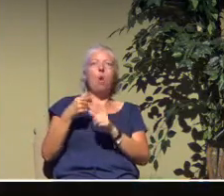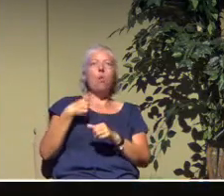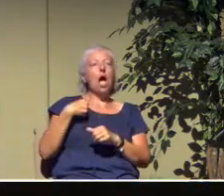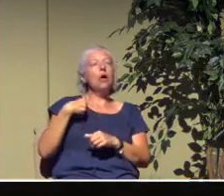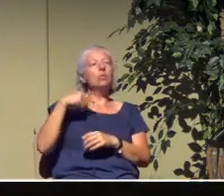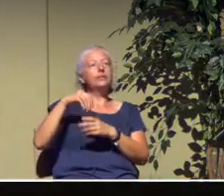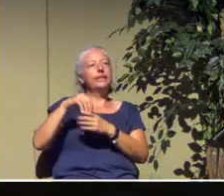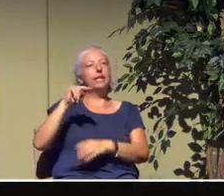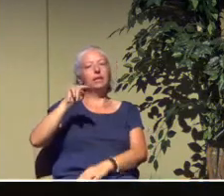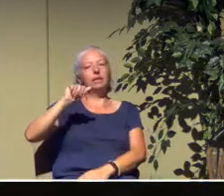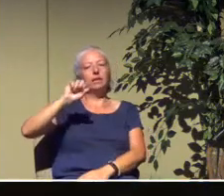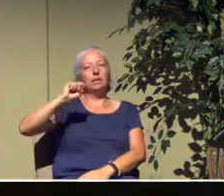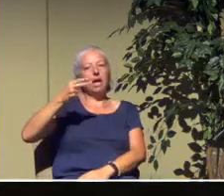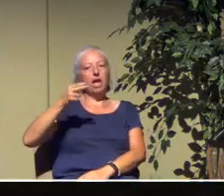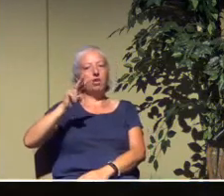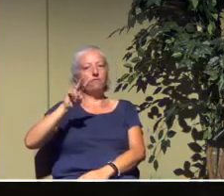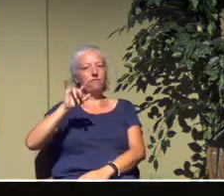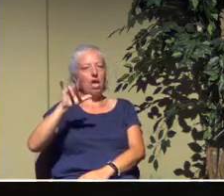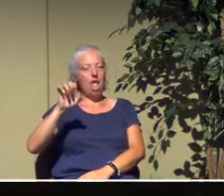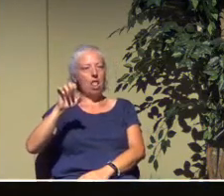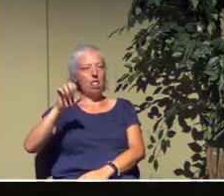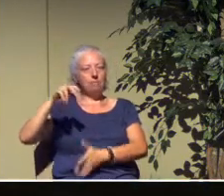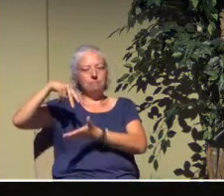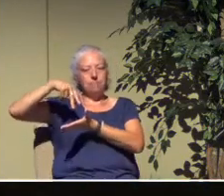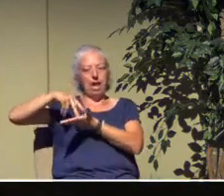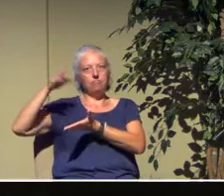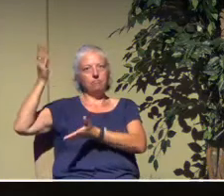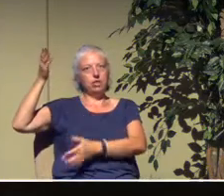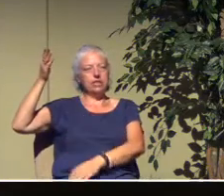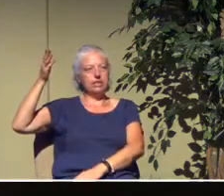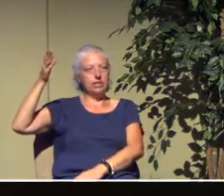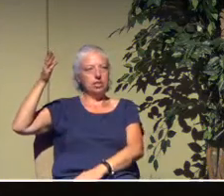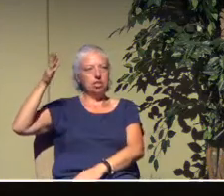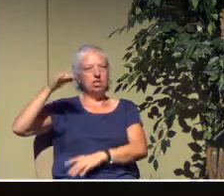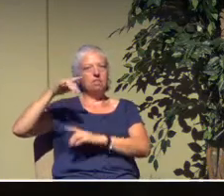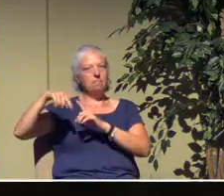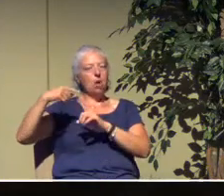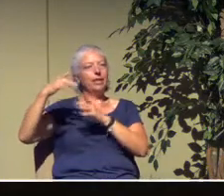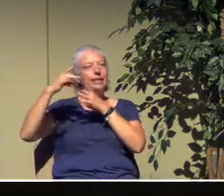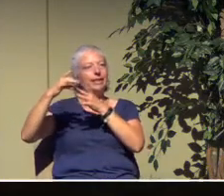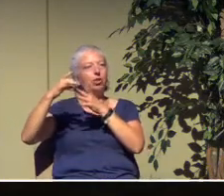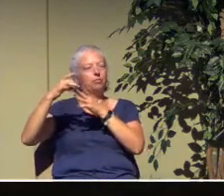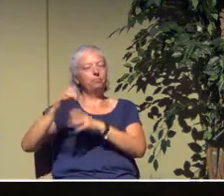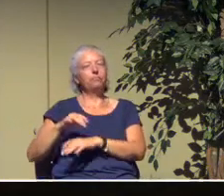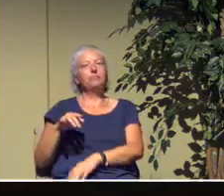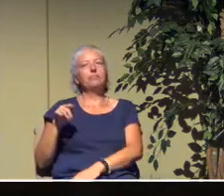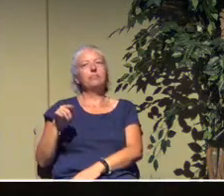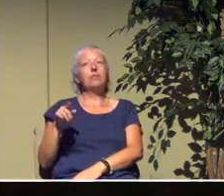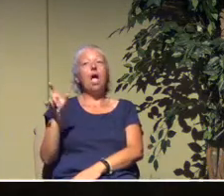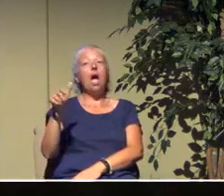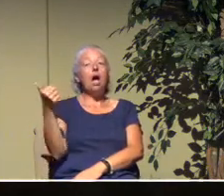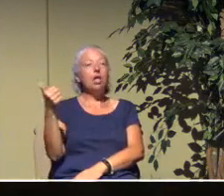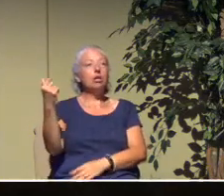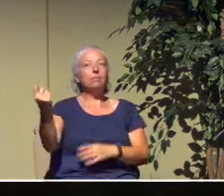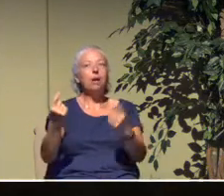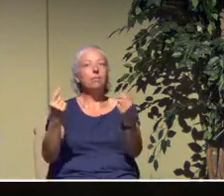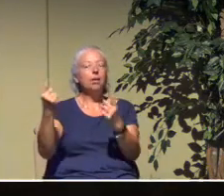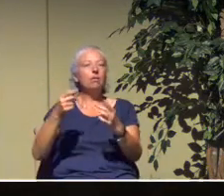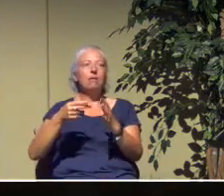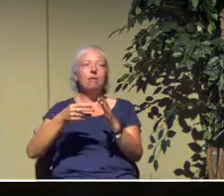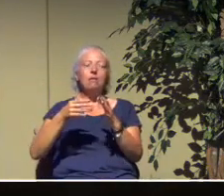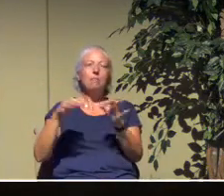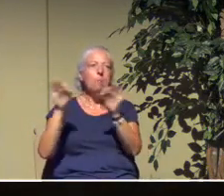Hall, standing on stage delivering a presentation at a big leadership conference. And there were other dignitaries and celebrities